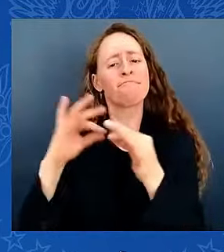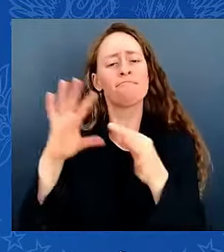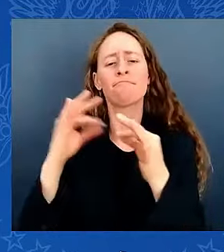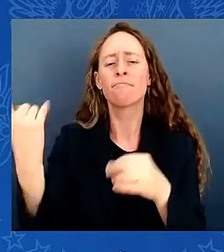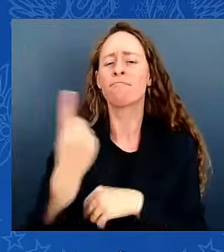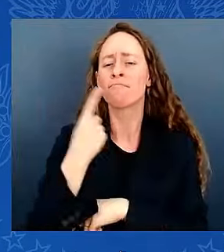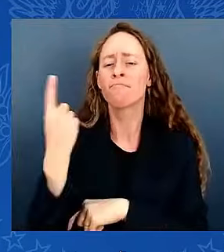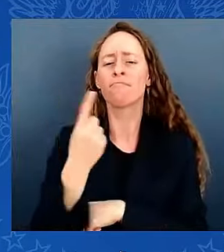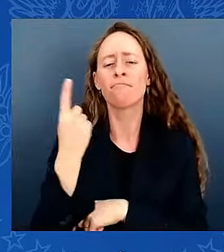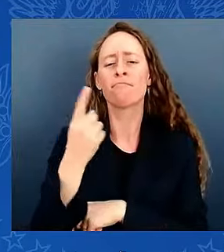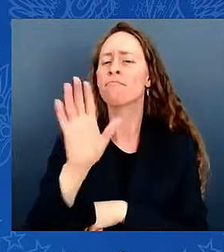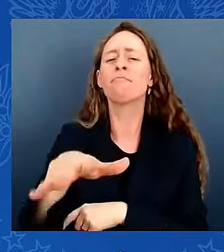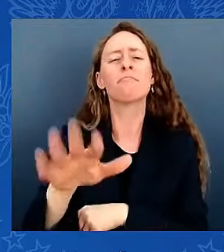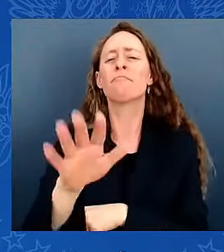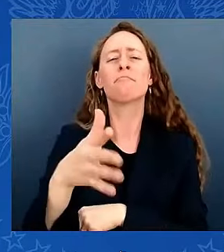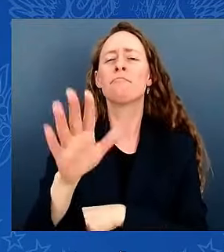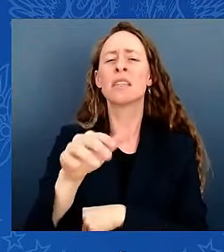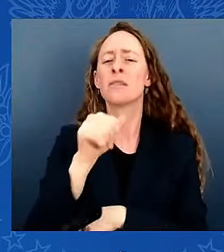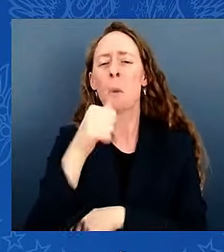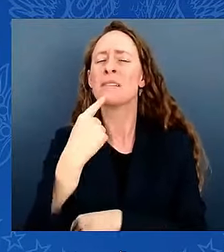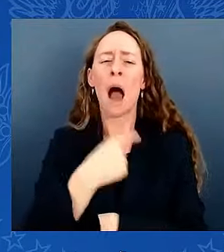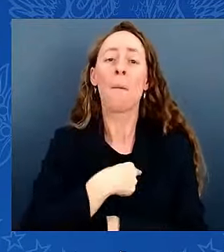what you value.